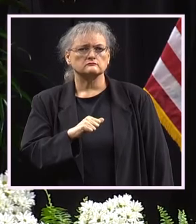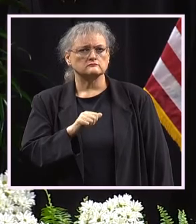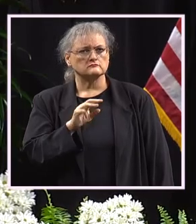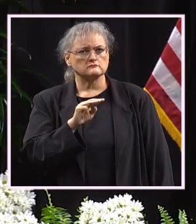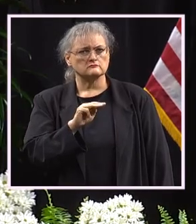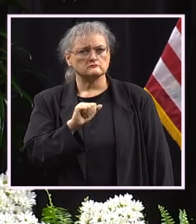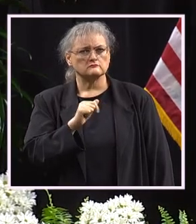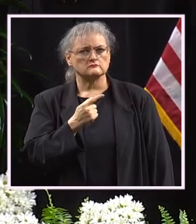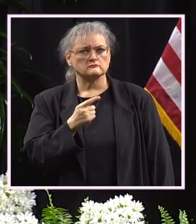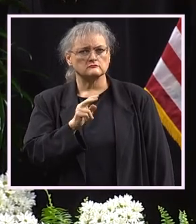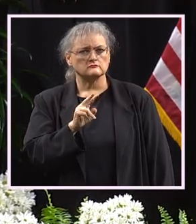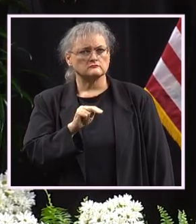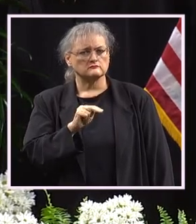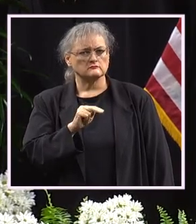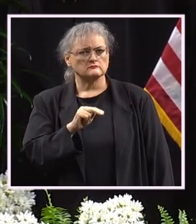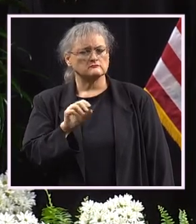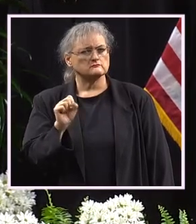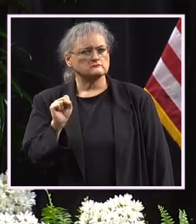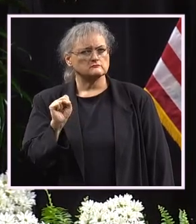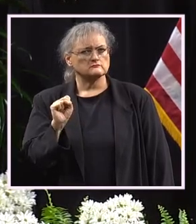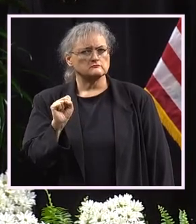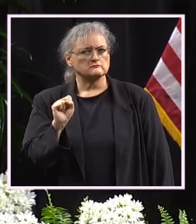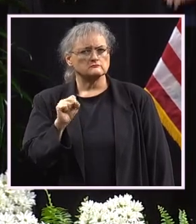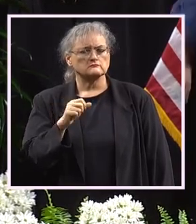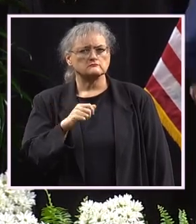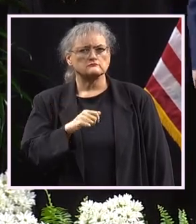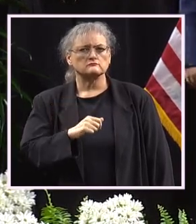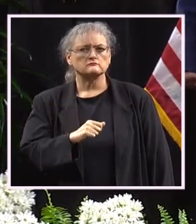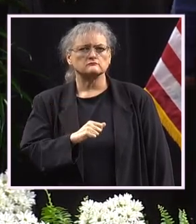Megan Siegel, summa cum laude.